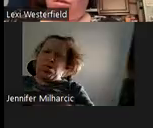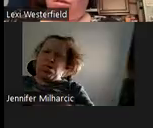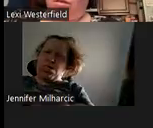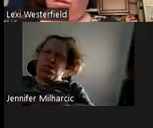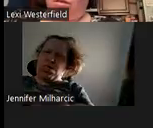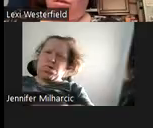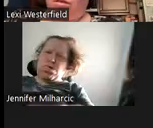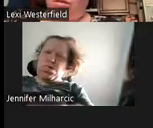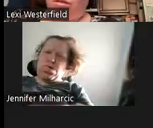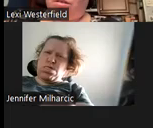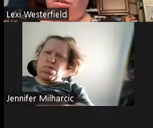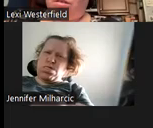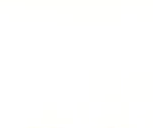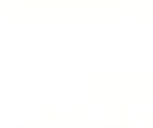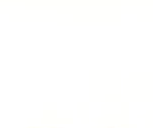Thank you.